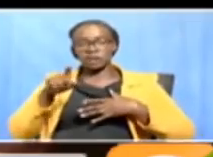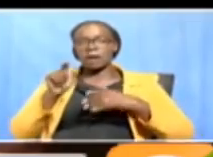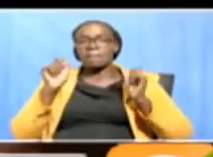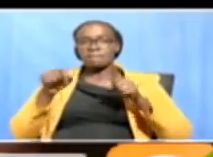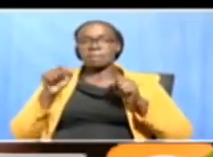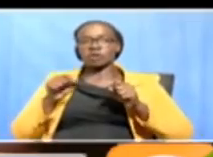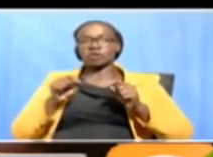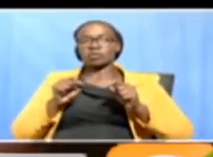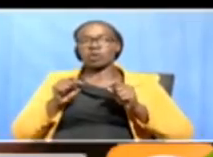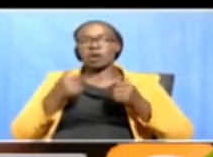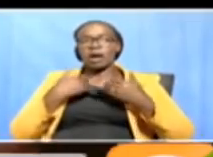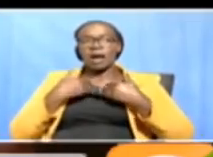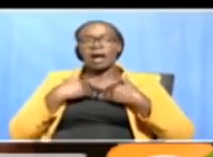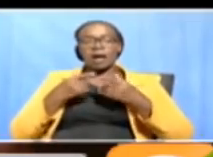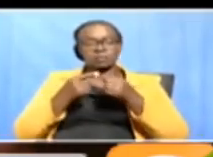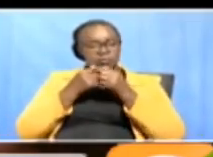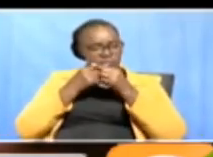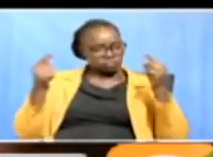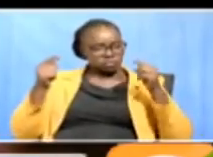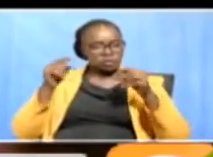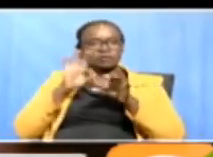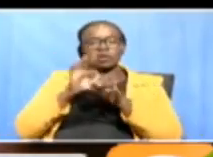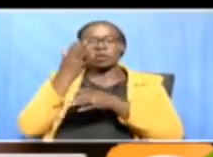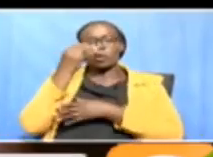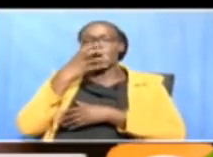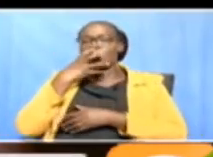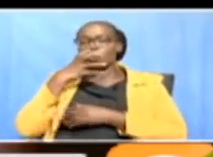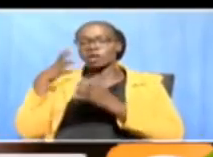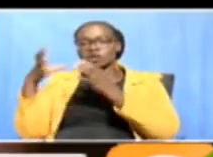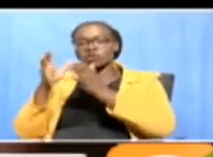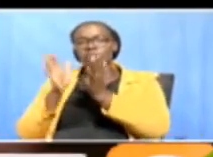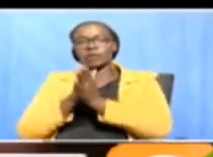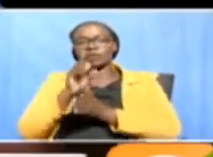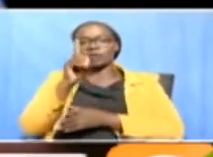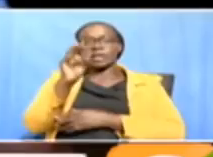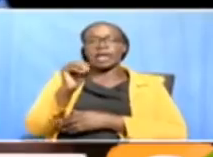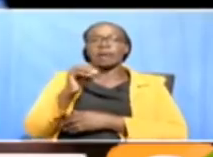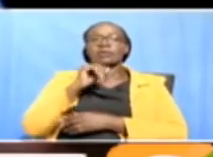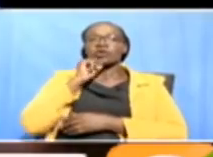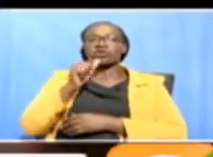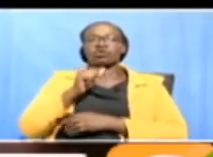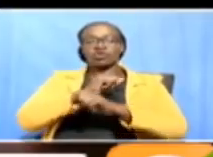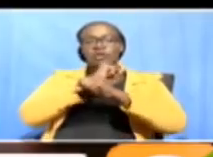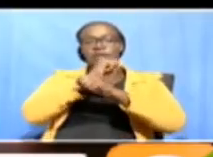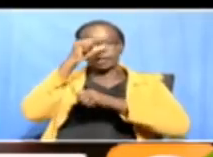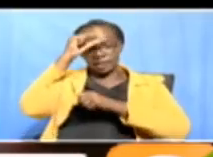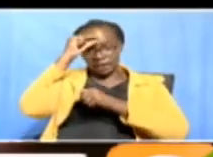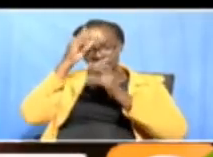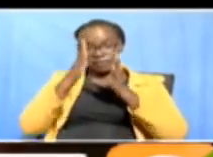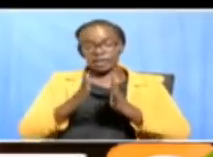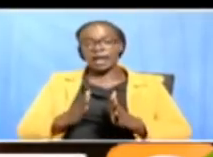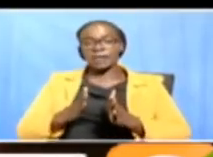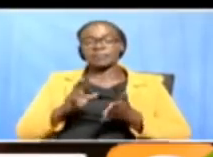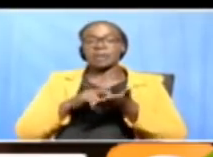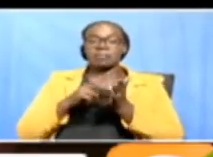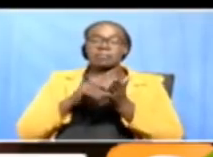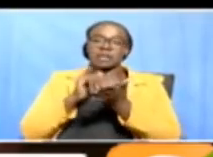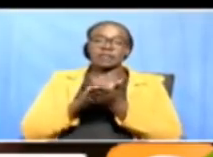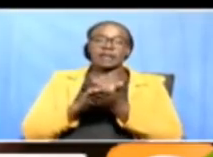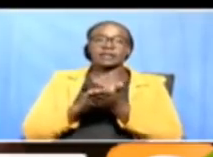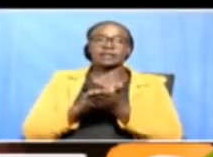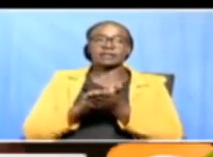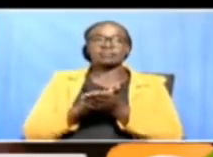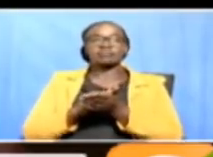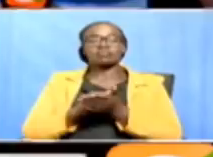to have a protest vote of why the Orange Party and ODM have not come in defense of the governor. And so that is it, Victoria, from